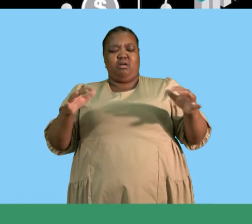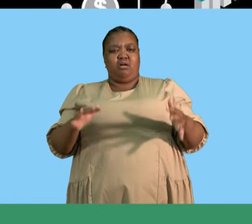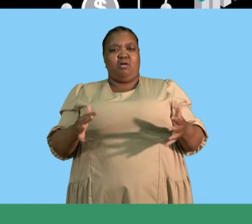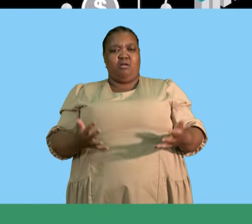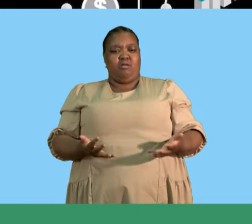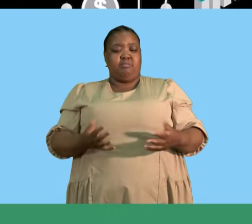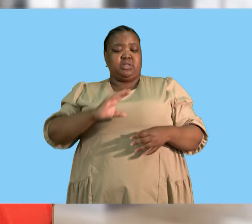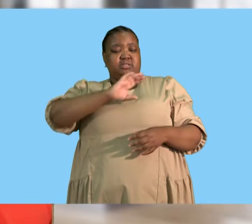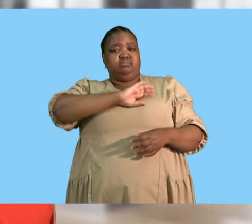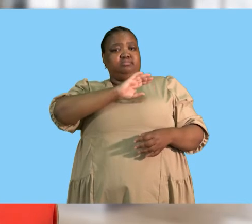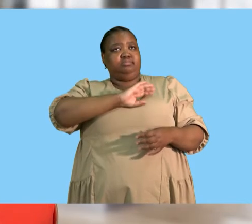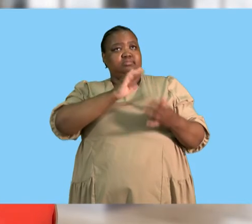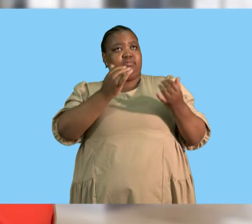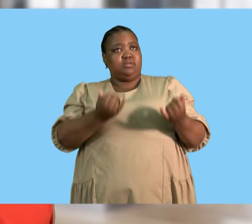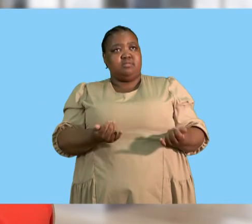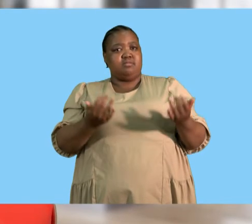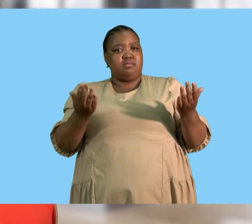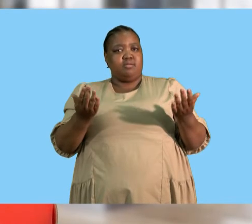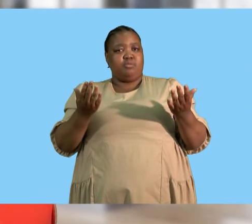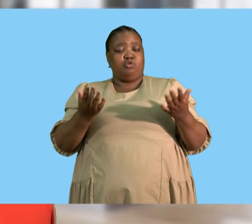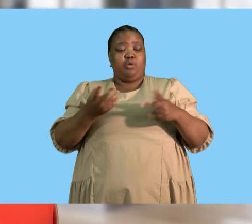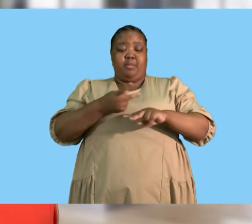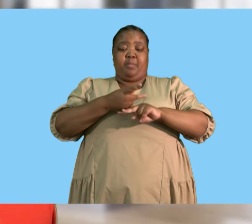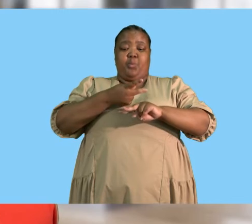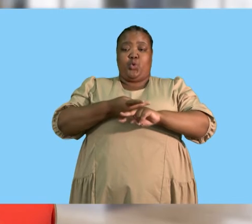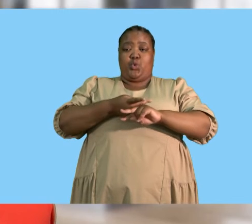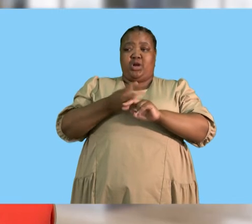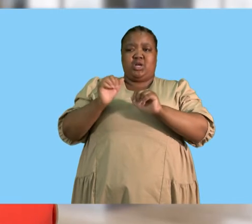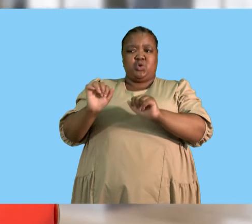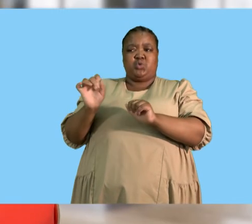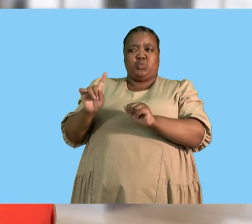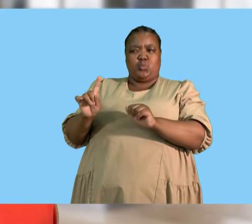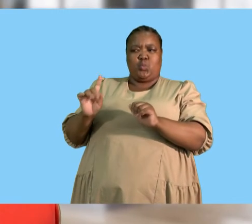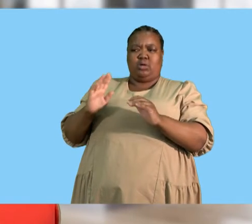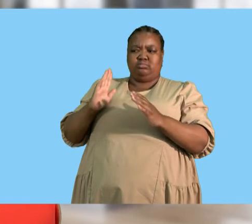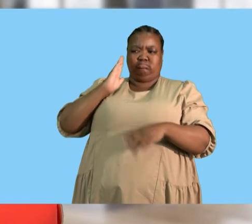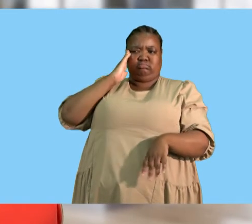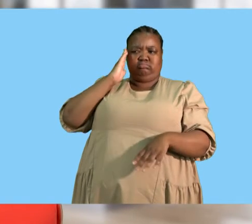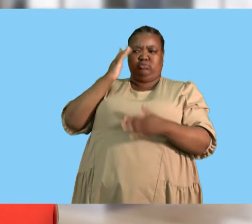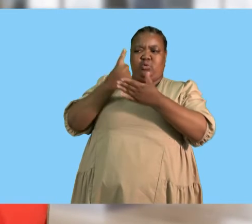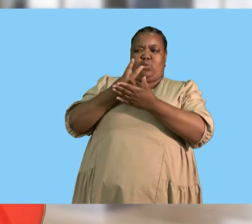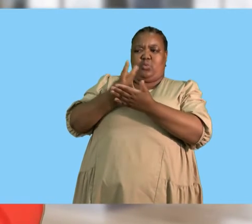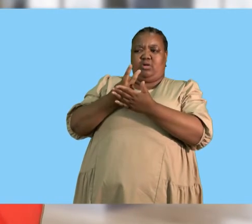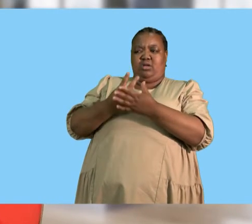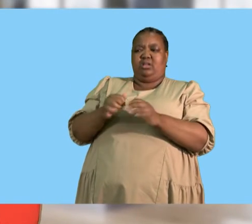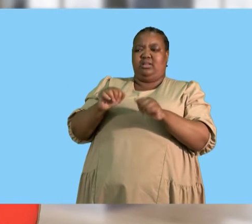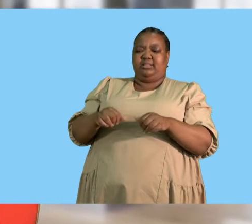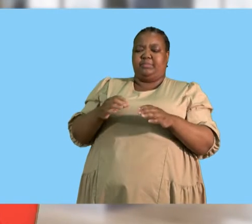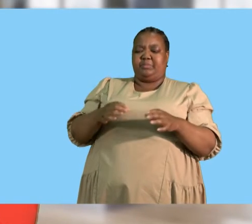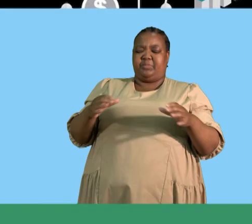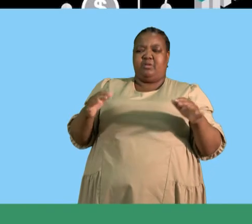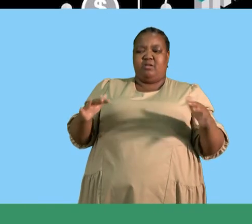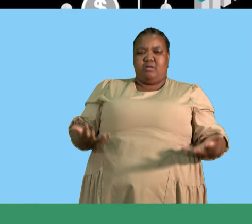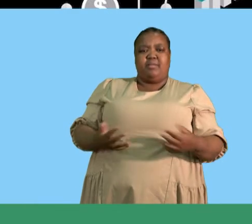business once your customers have an idea of what product you are selling and they familiarize themselves with your